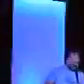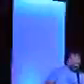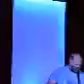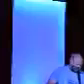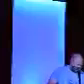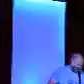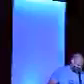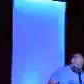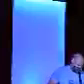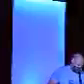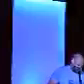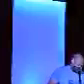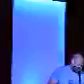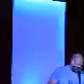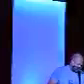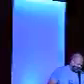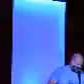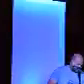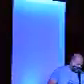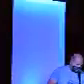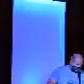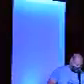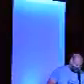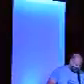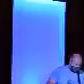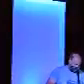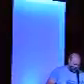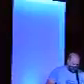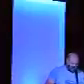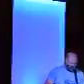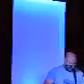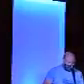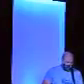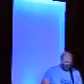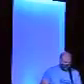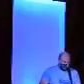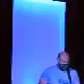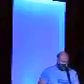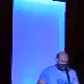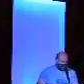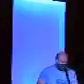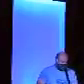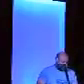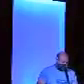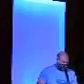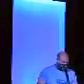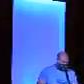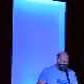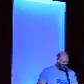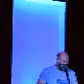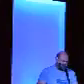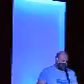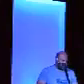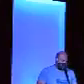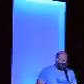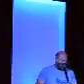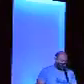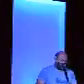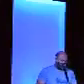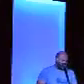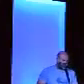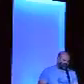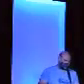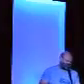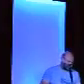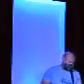And why you ever chose me has always been a mystery. And all my life I've been told